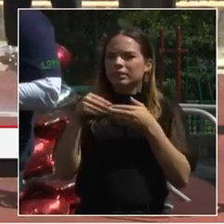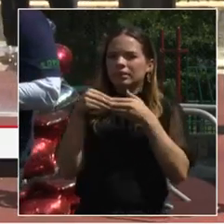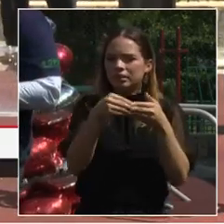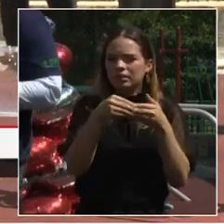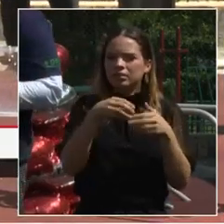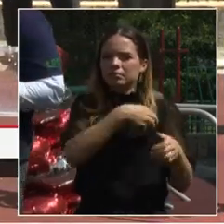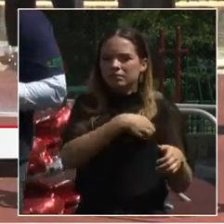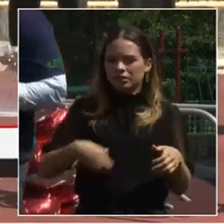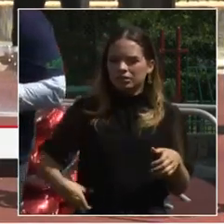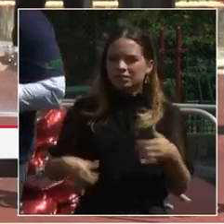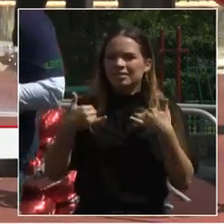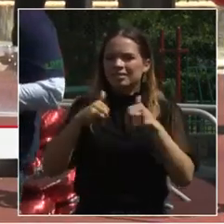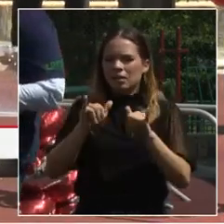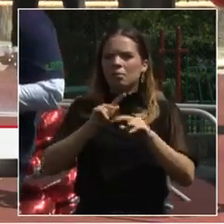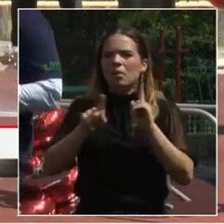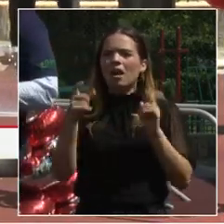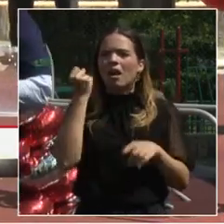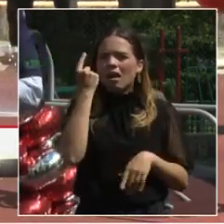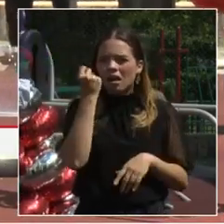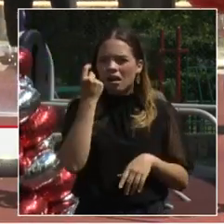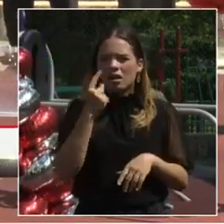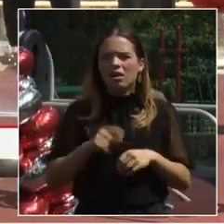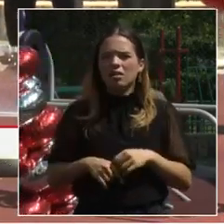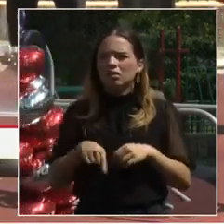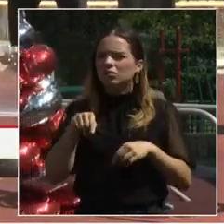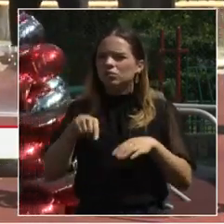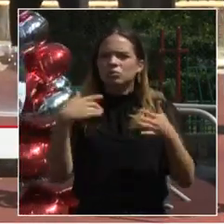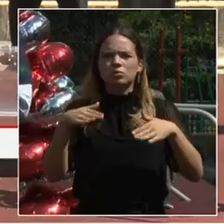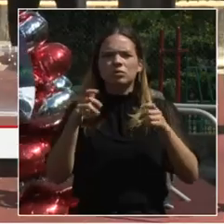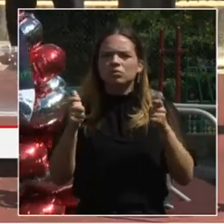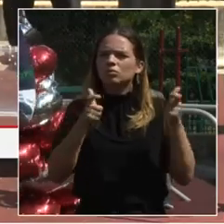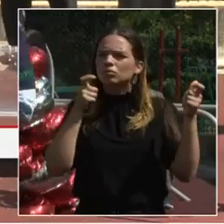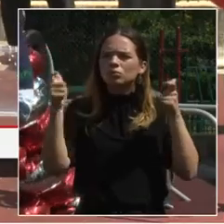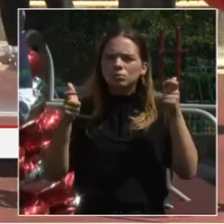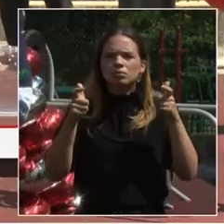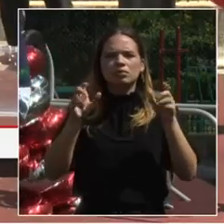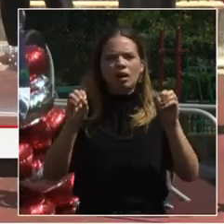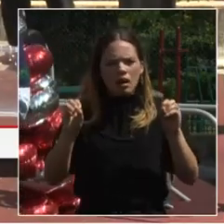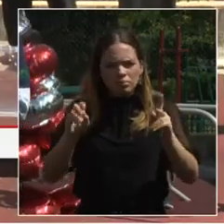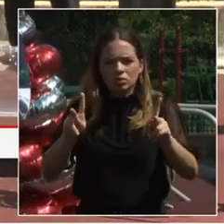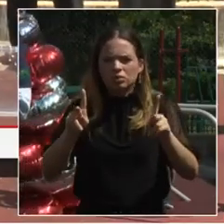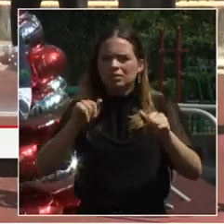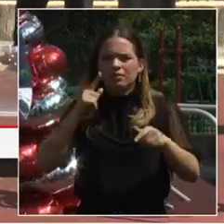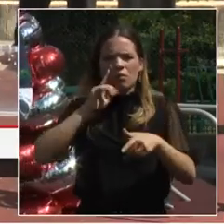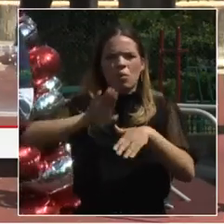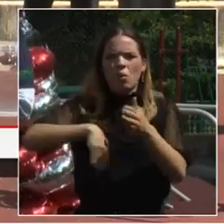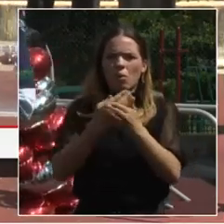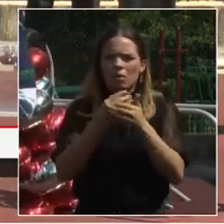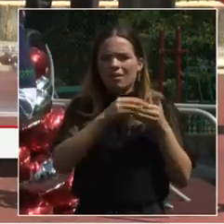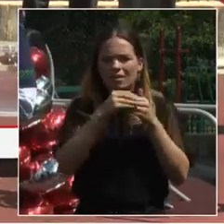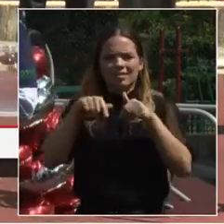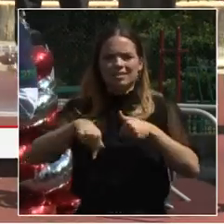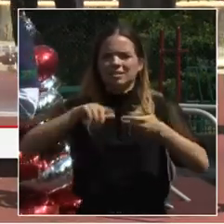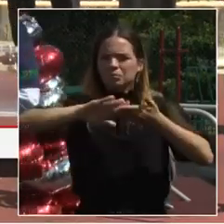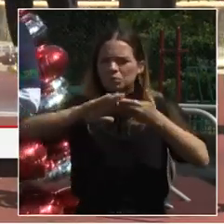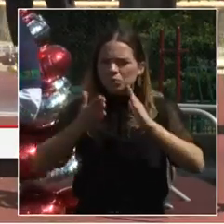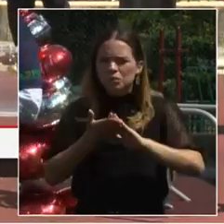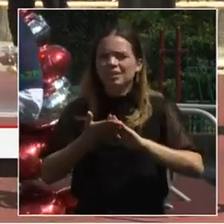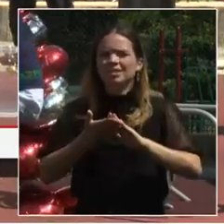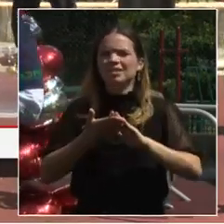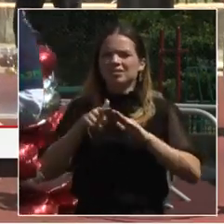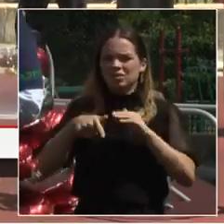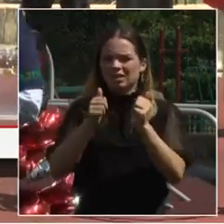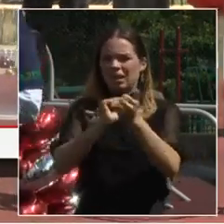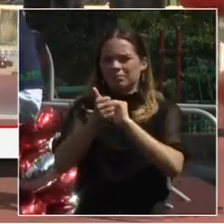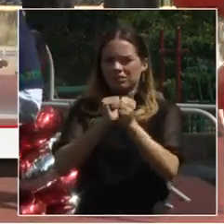come, but this is a huge opportunity. There will be, after this, for all the leaders of the community, we're going to do a competition. I don't know,